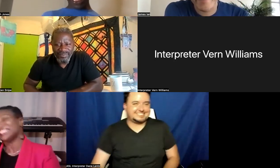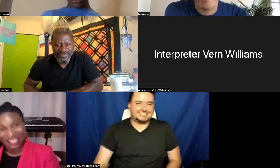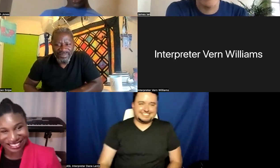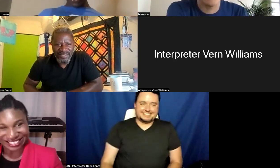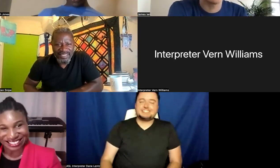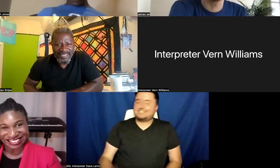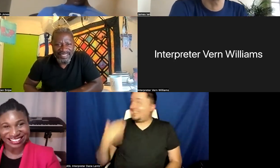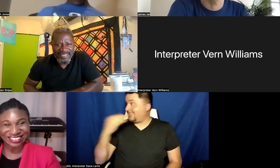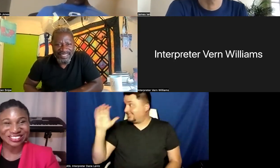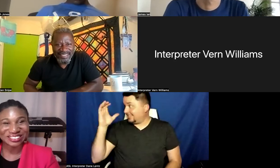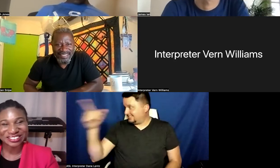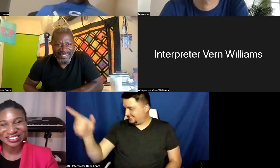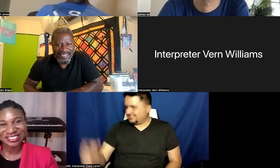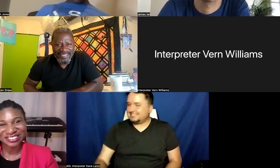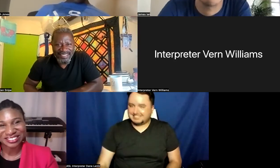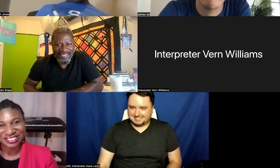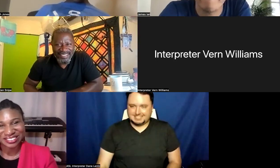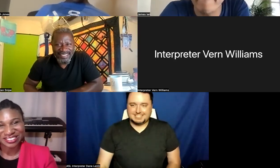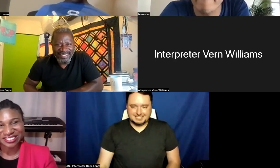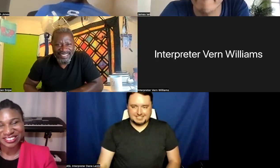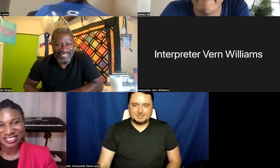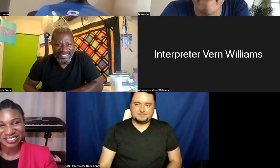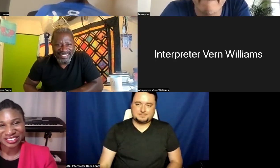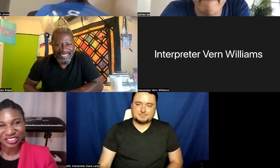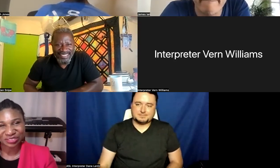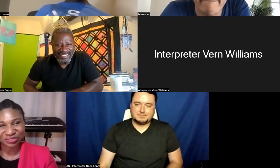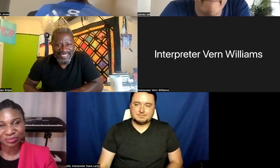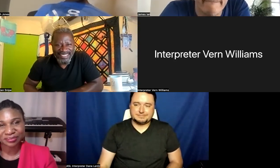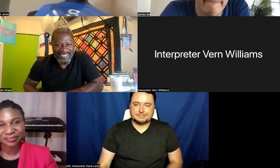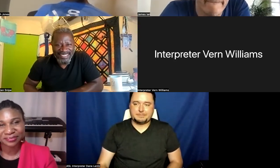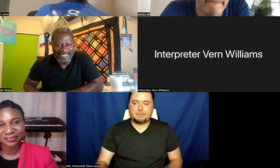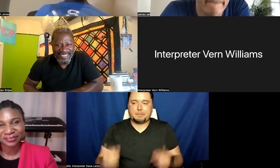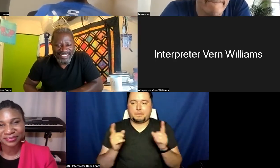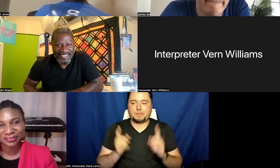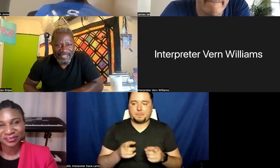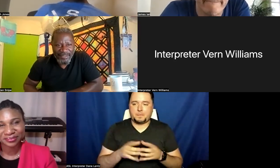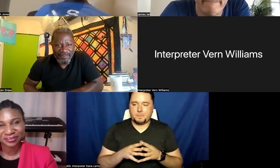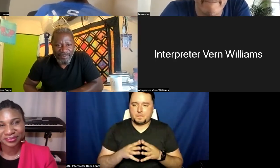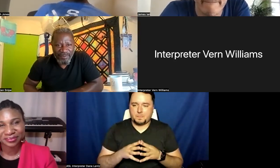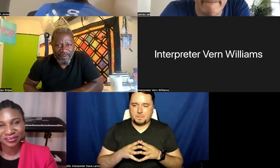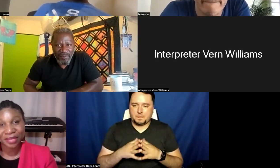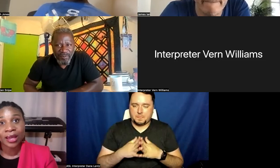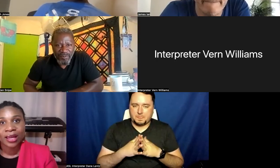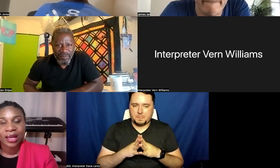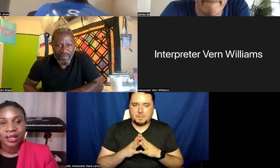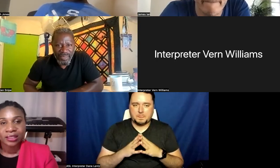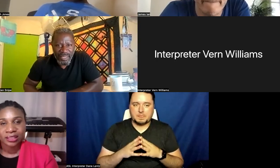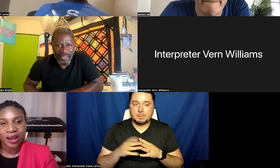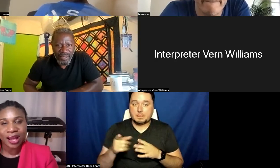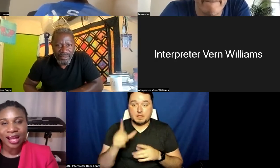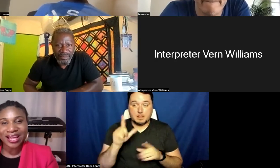Thanks, cousin. Yeah. Shout out to you. Okay. Lachi, did you have a